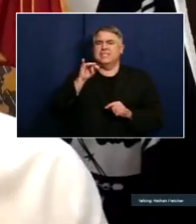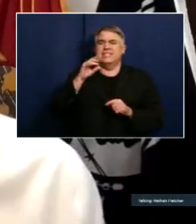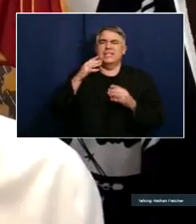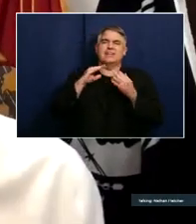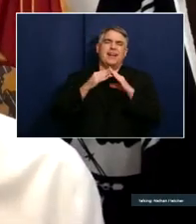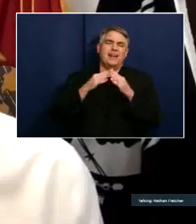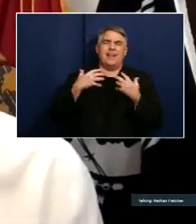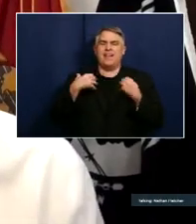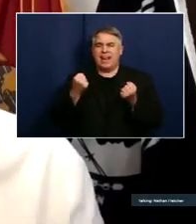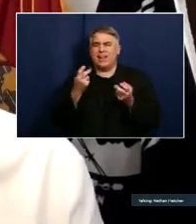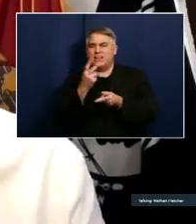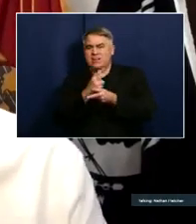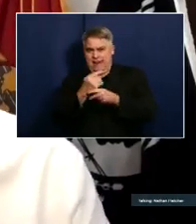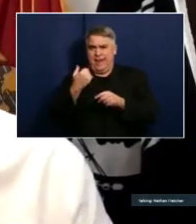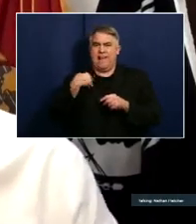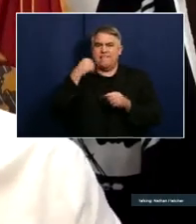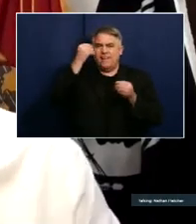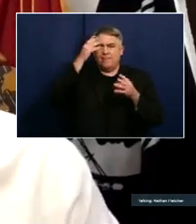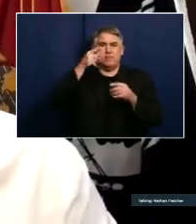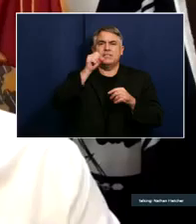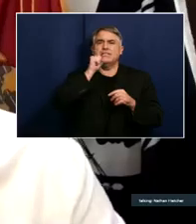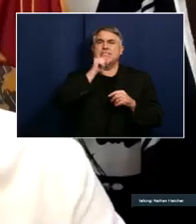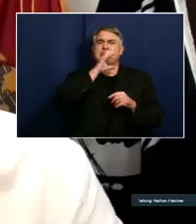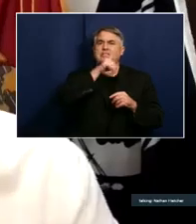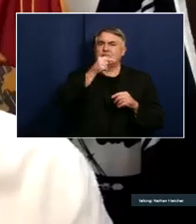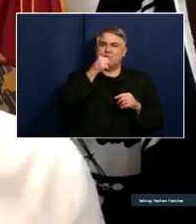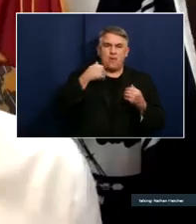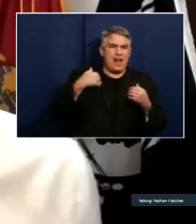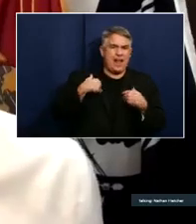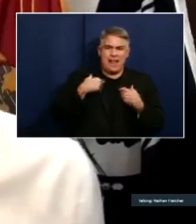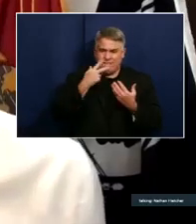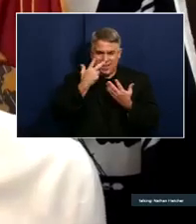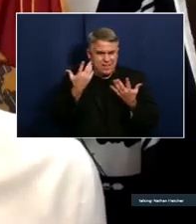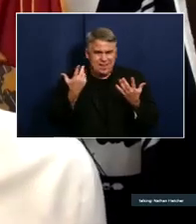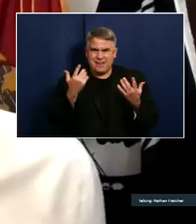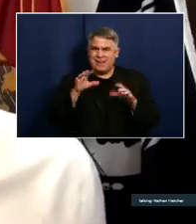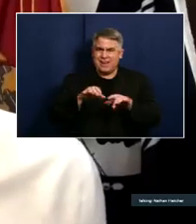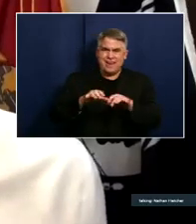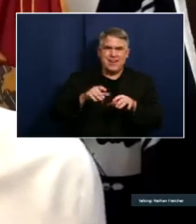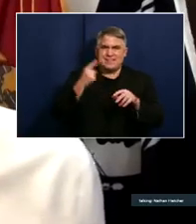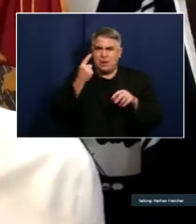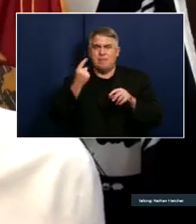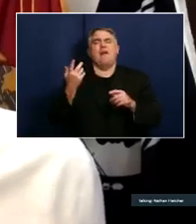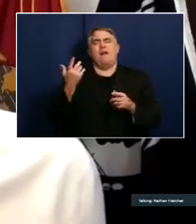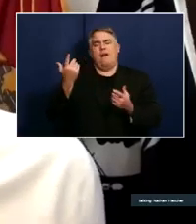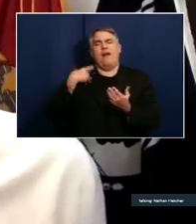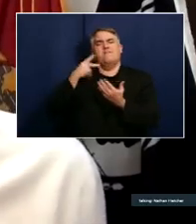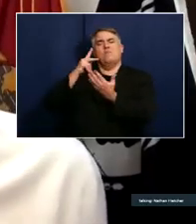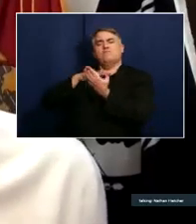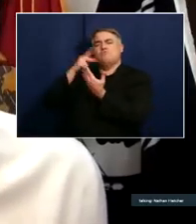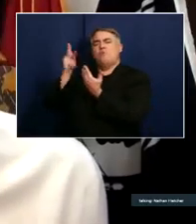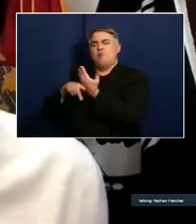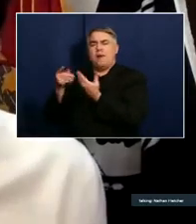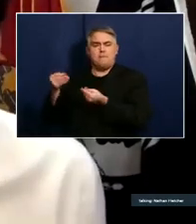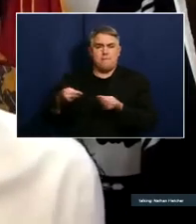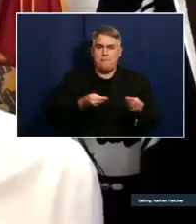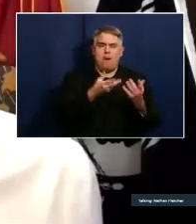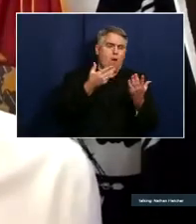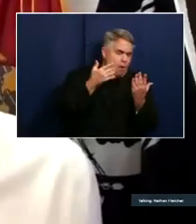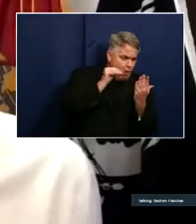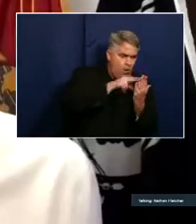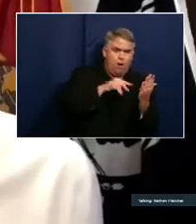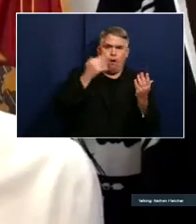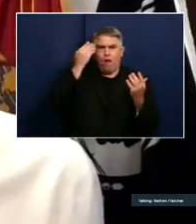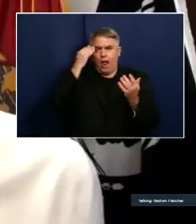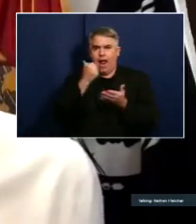have transportation, we have a program in place to give them a ride or transportation. And if they can't leave their home, then we will go to them, and we have efforts